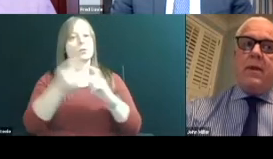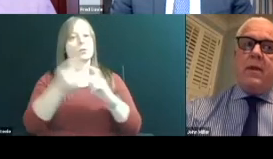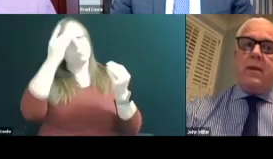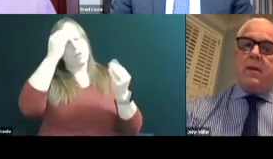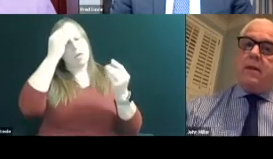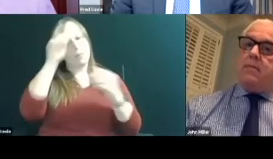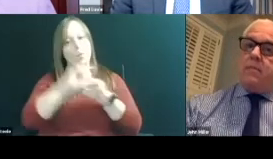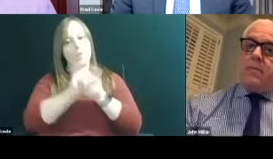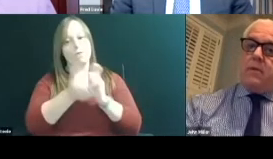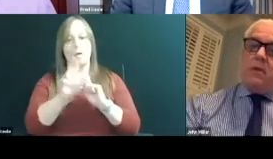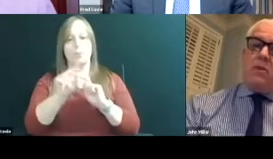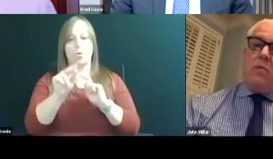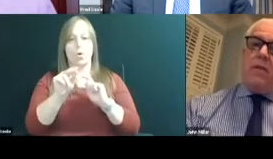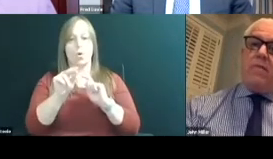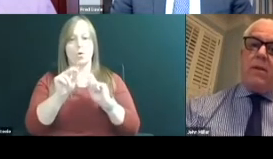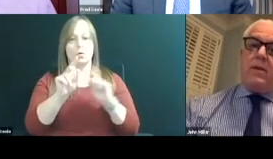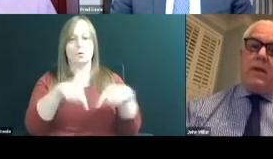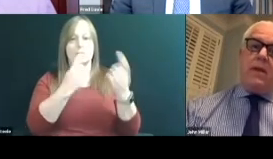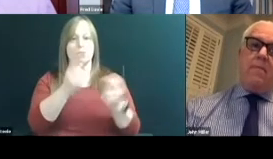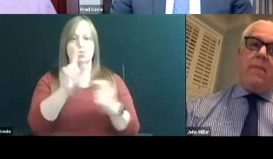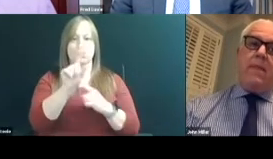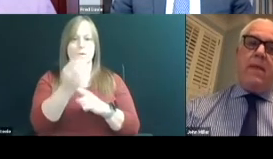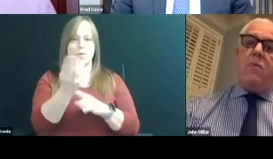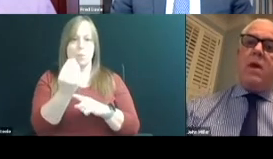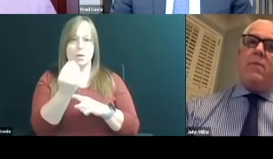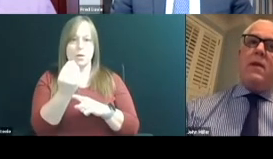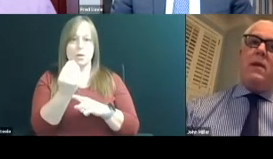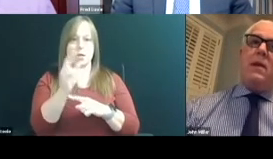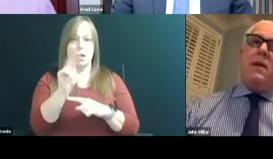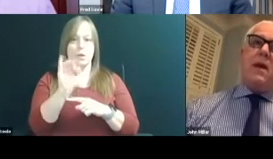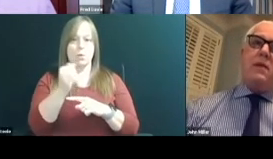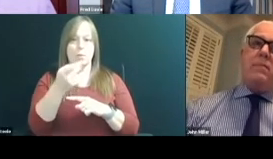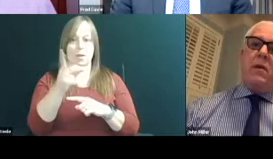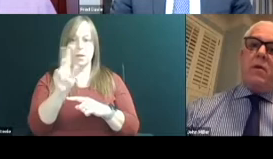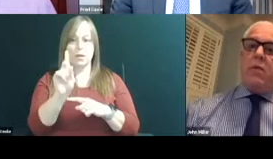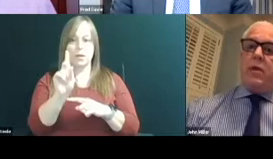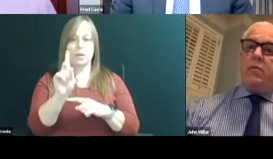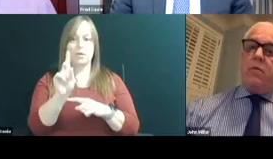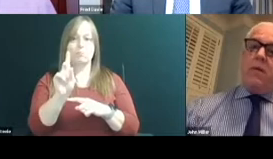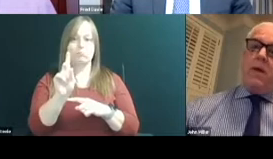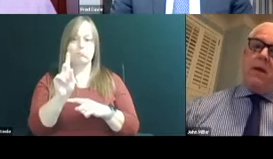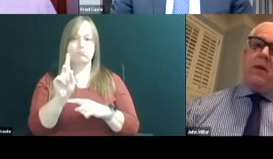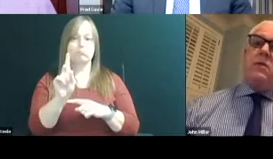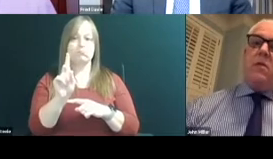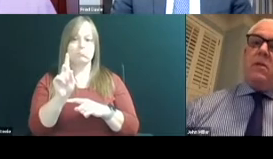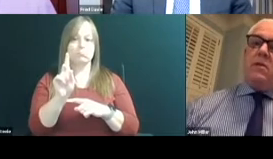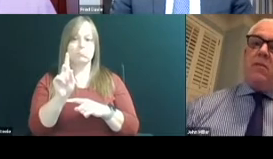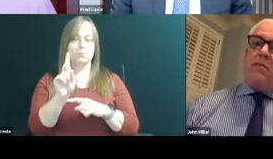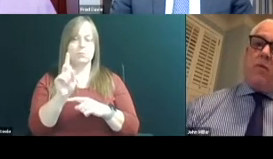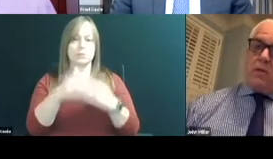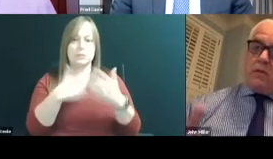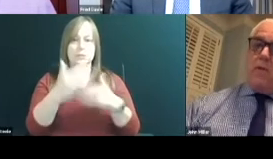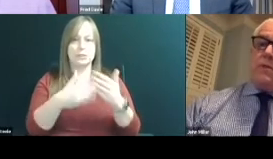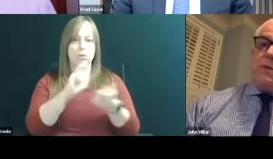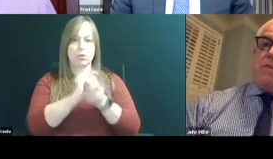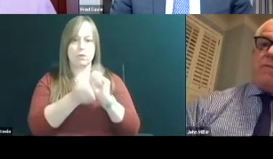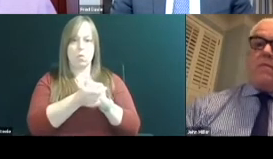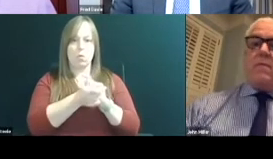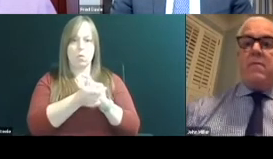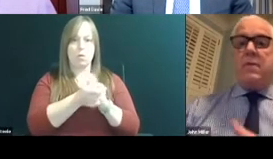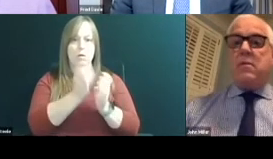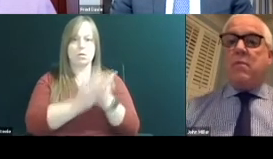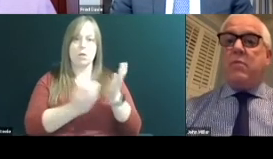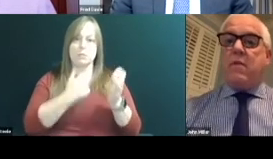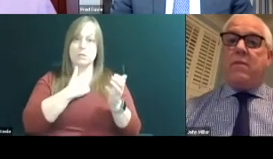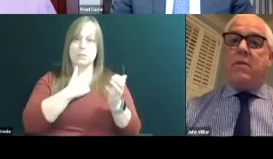reform. Since 2014, the NYPD has been going through a series of reforms, some